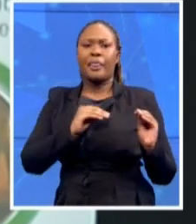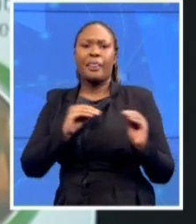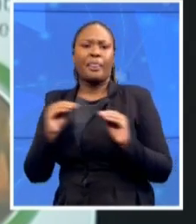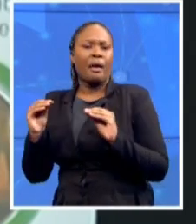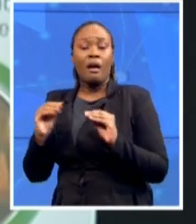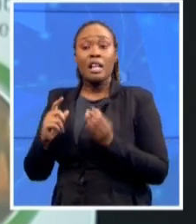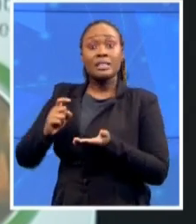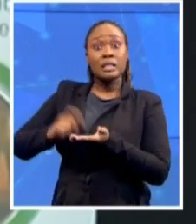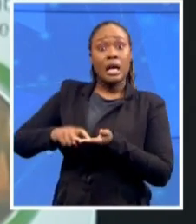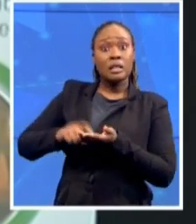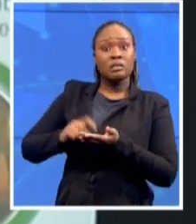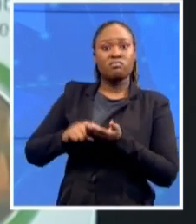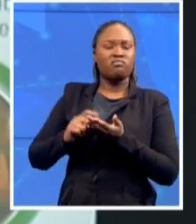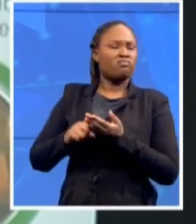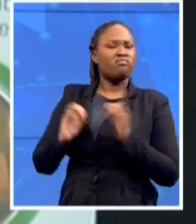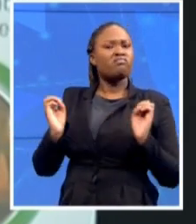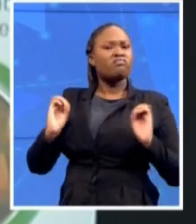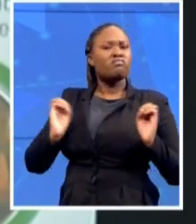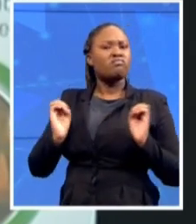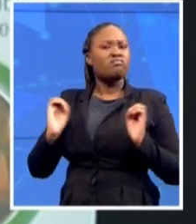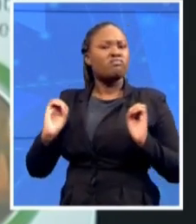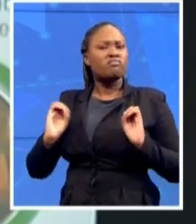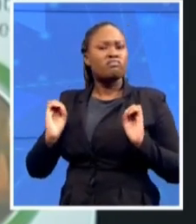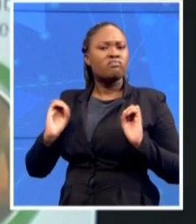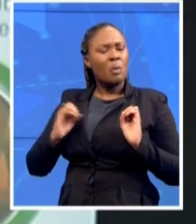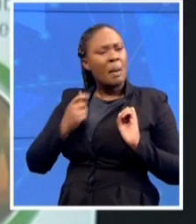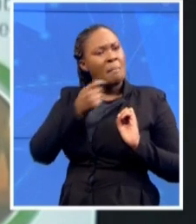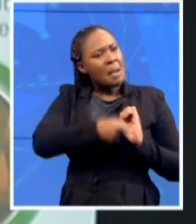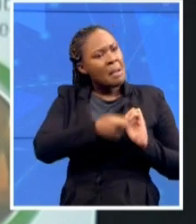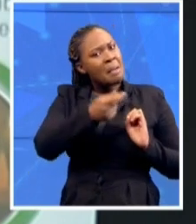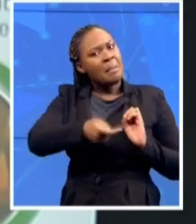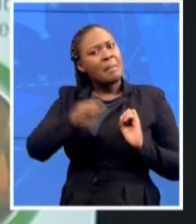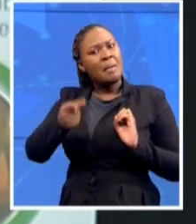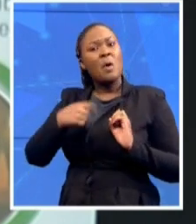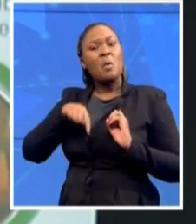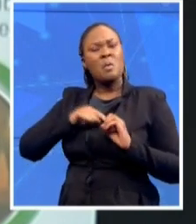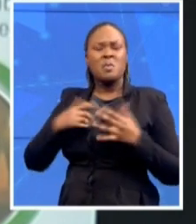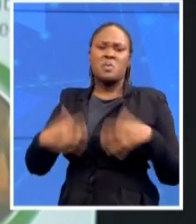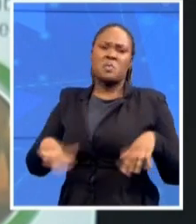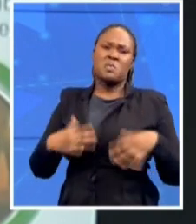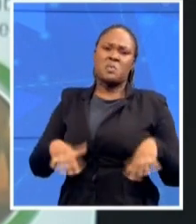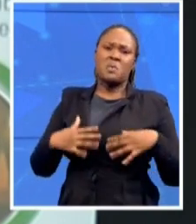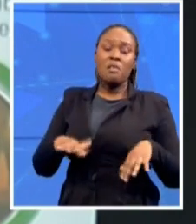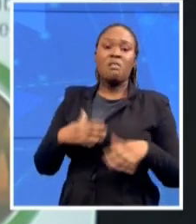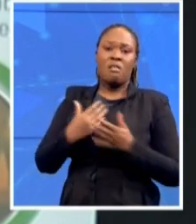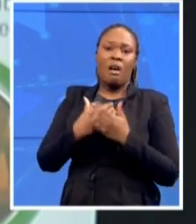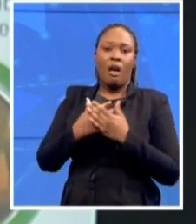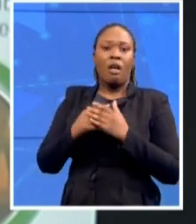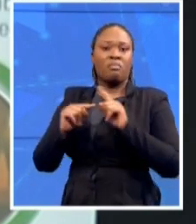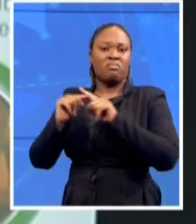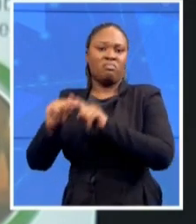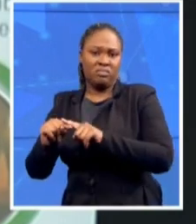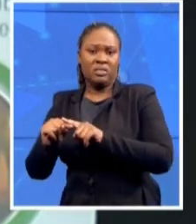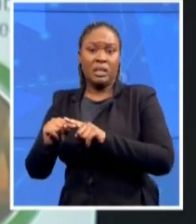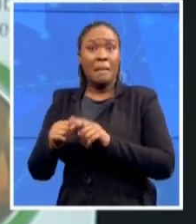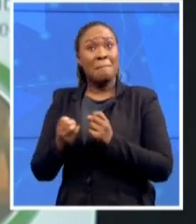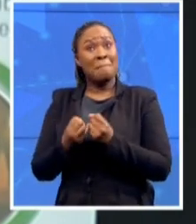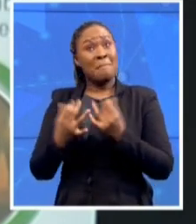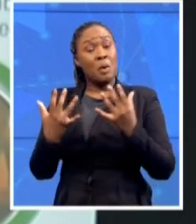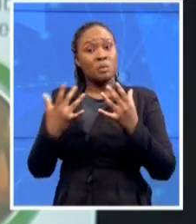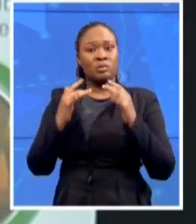many ways, we are a more reliable business partner than some major private companies and even the national